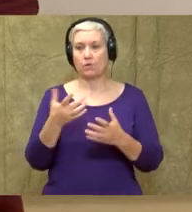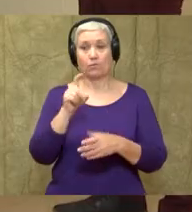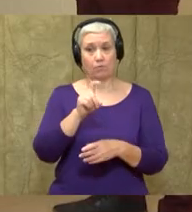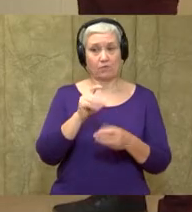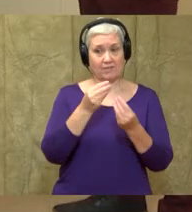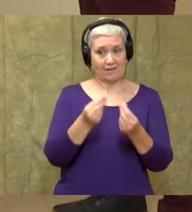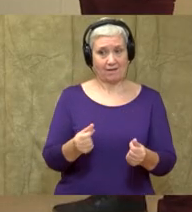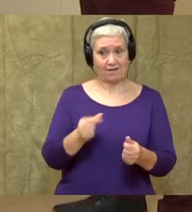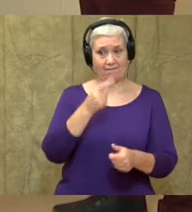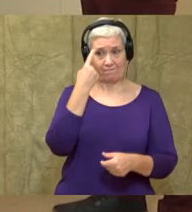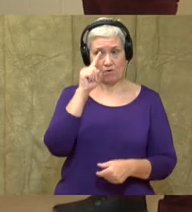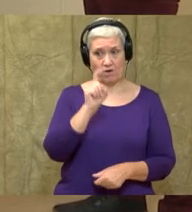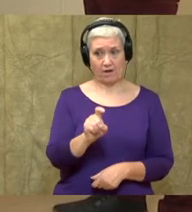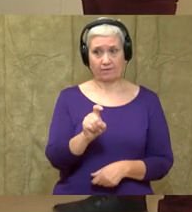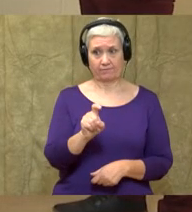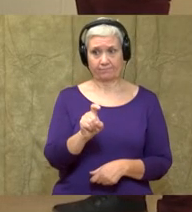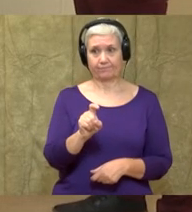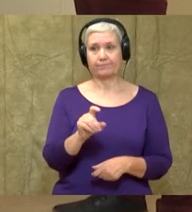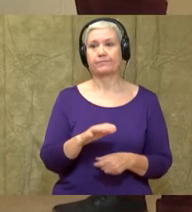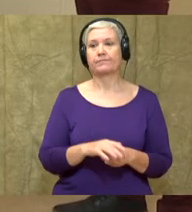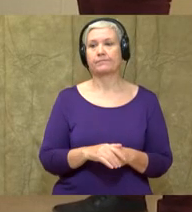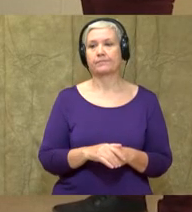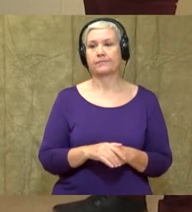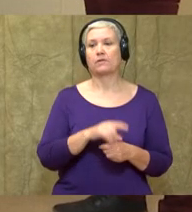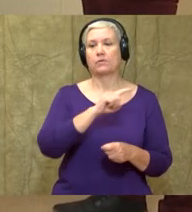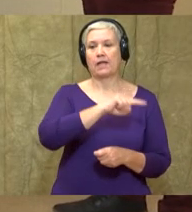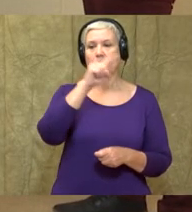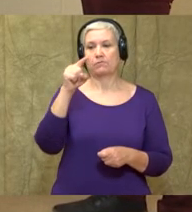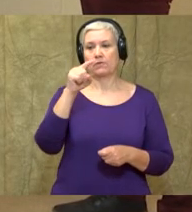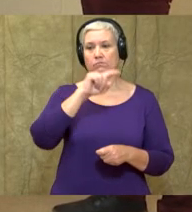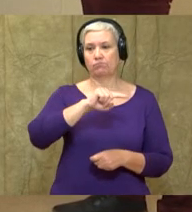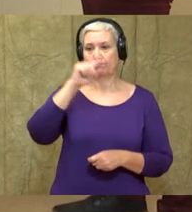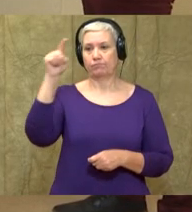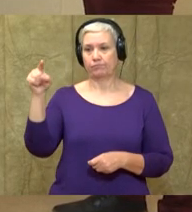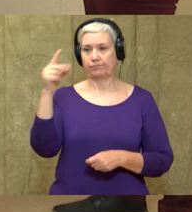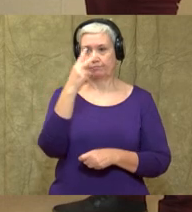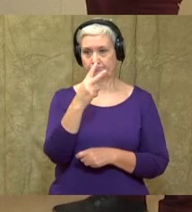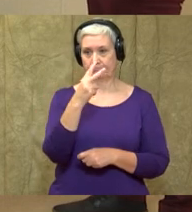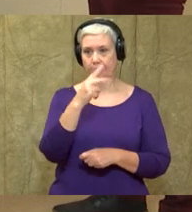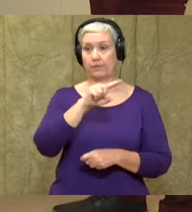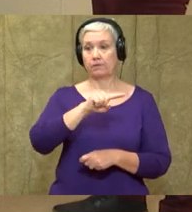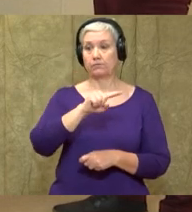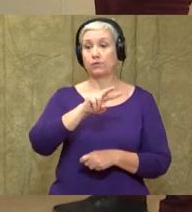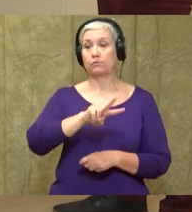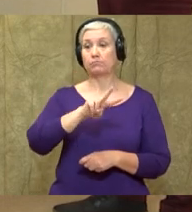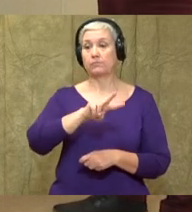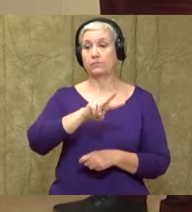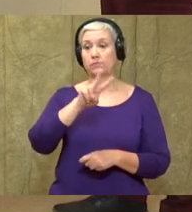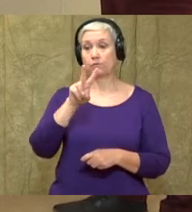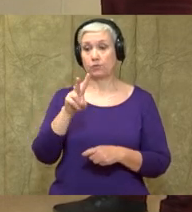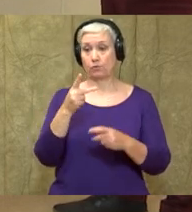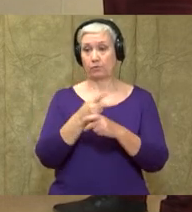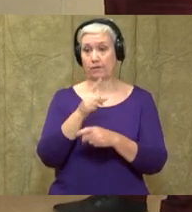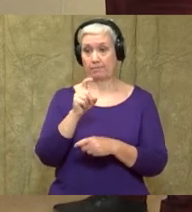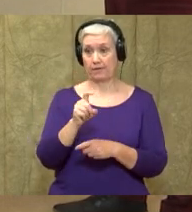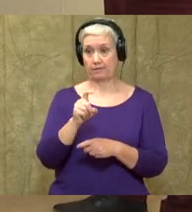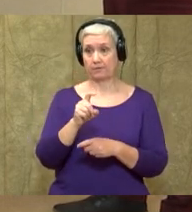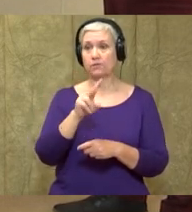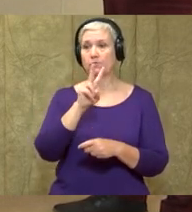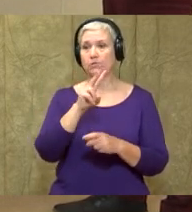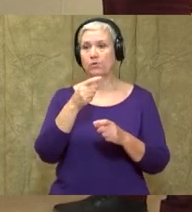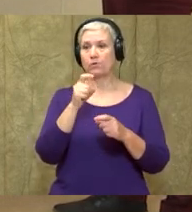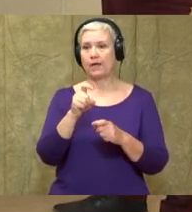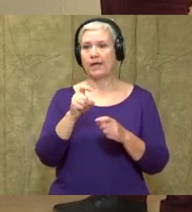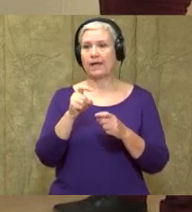true, I'm going to distribute this 2. So we have 2x minus 10 is equal to x plus